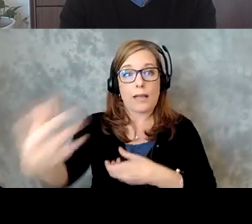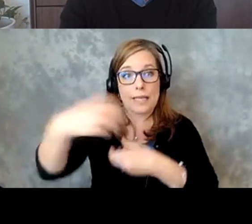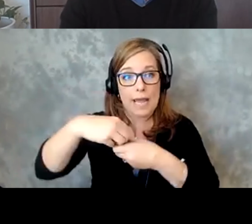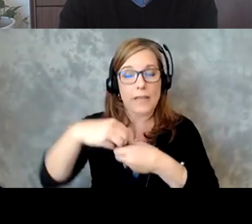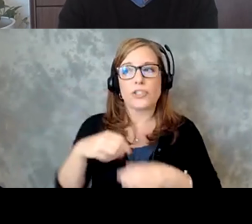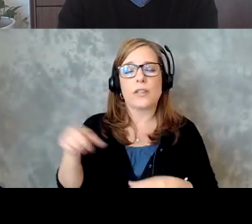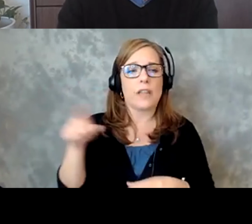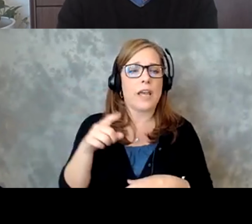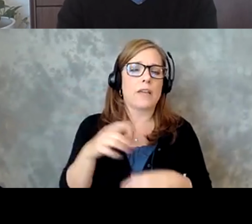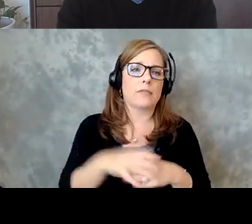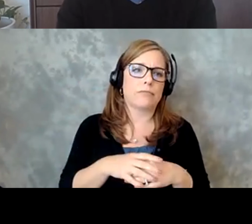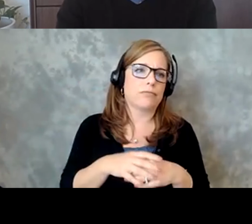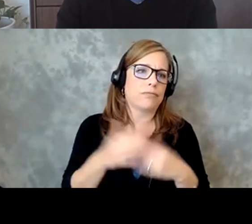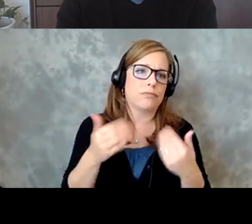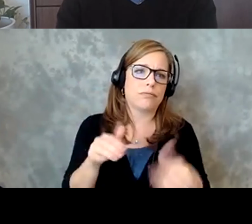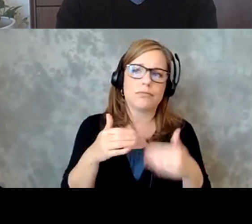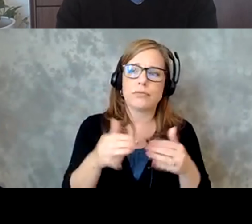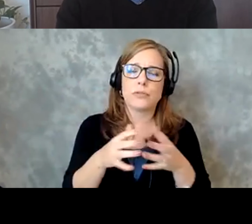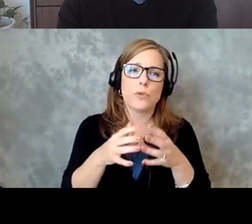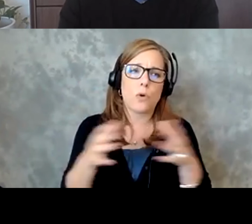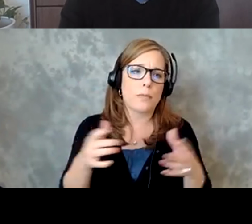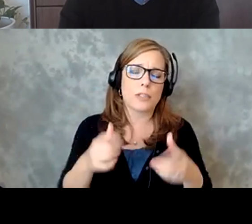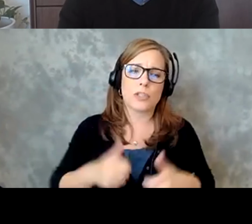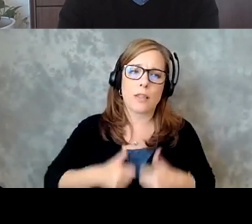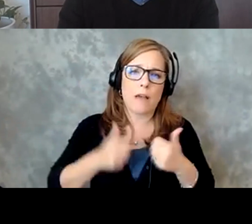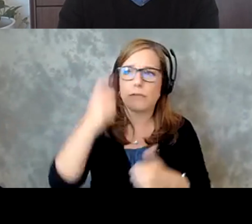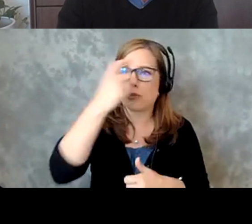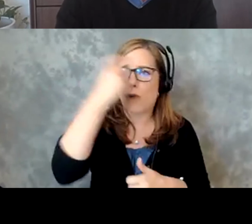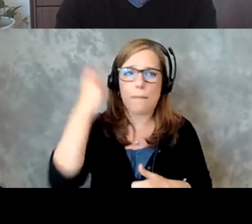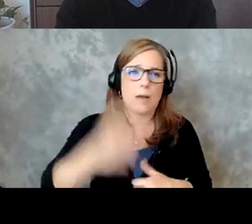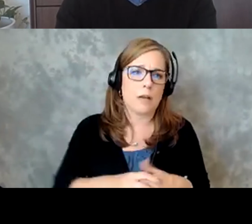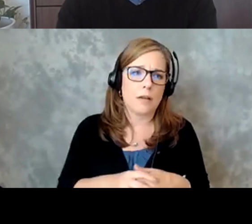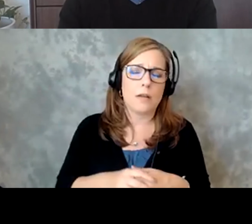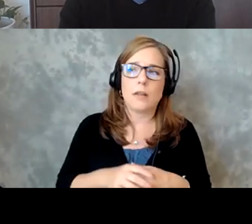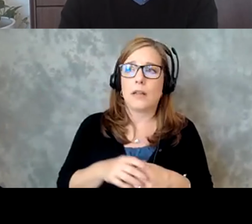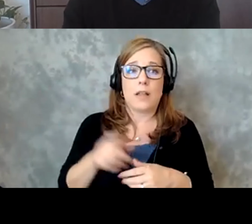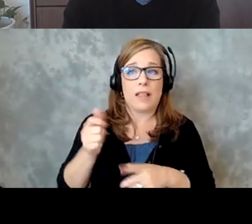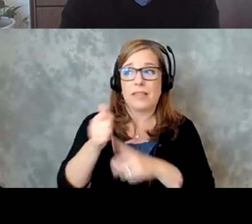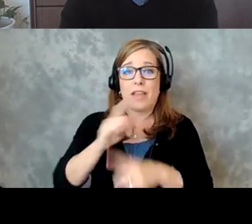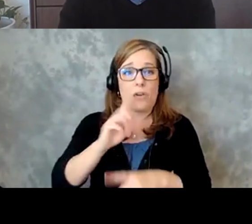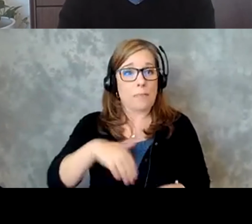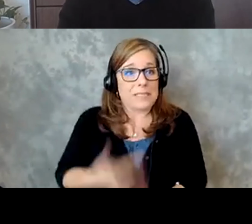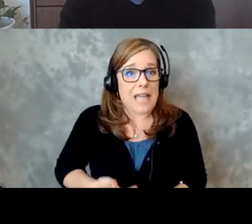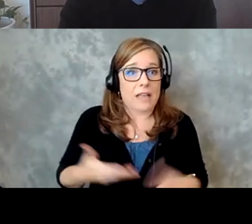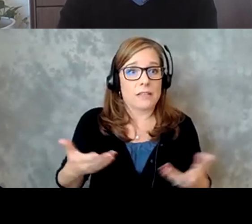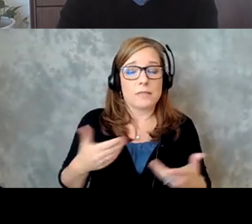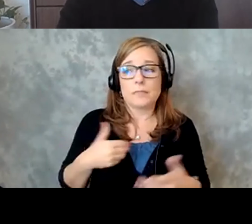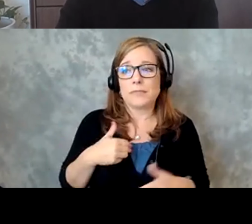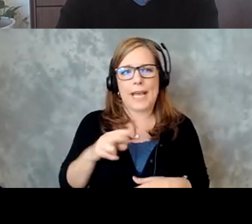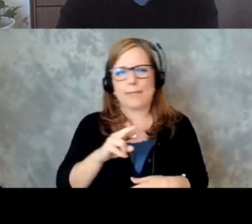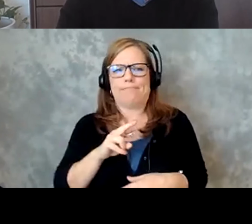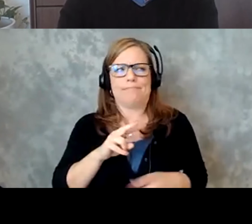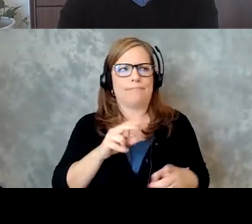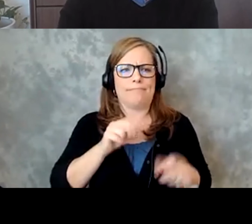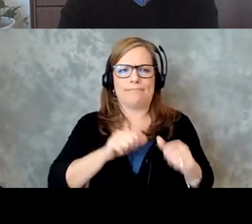many lifelong trauma. They're upset. They don't really trust, and our job